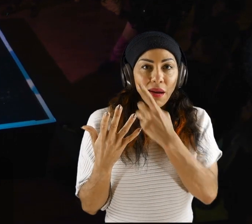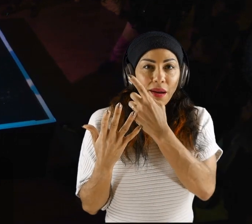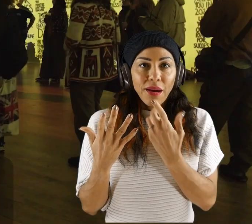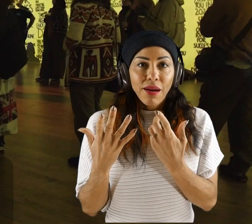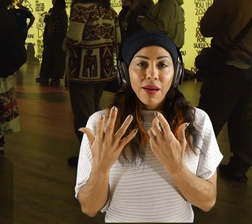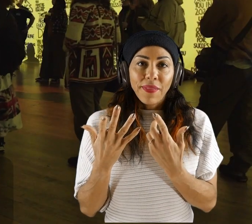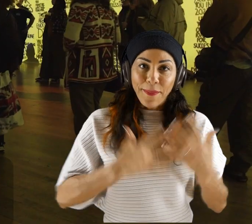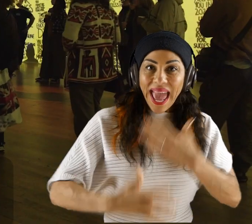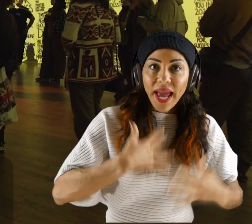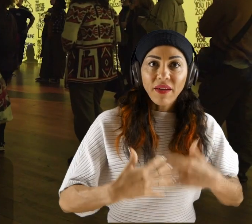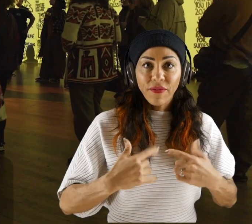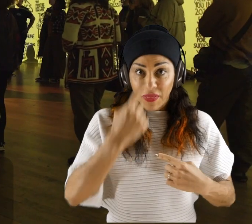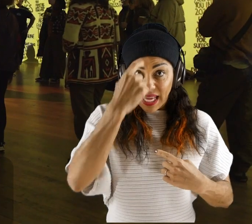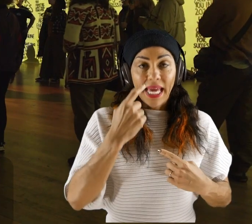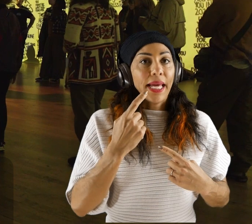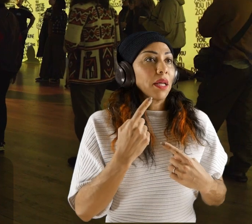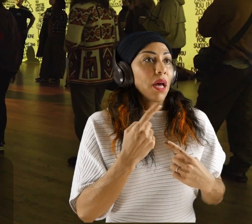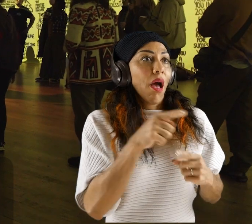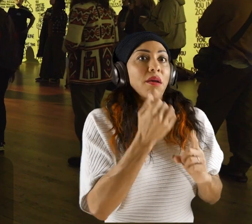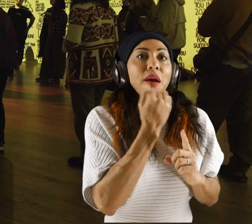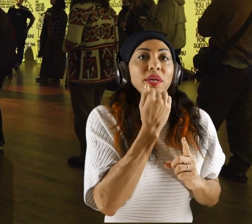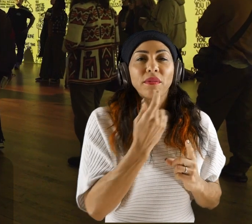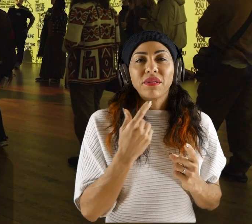I follow a lot of DJs. This is like the example I'm going to use.